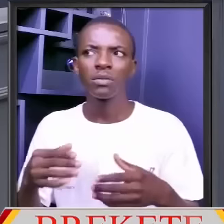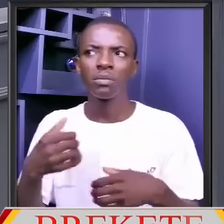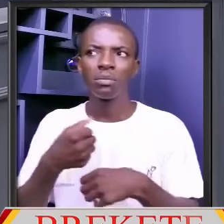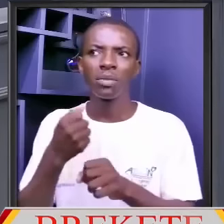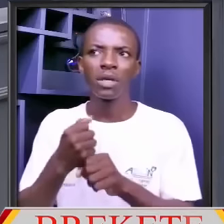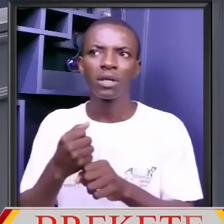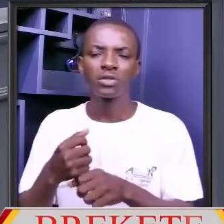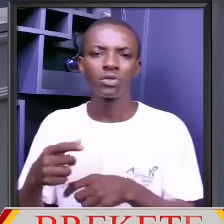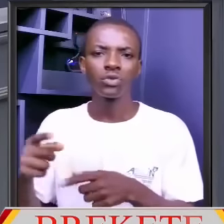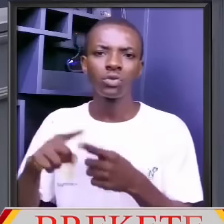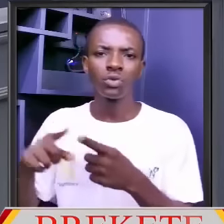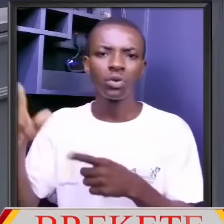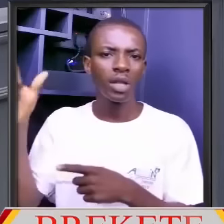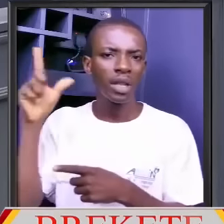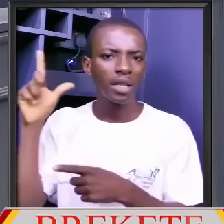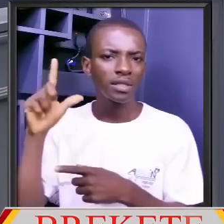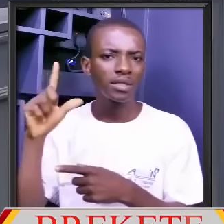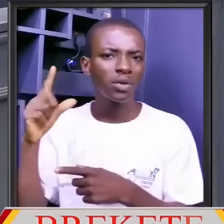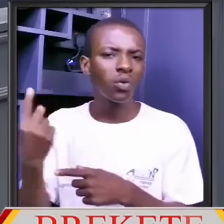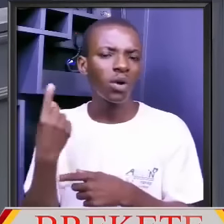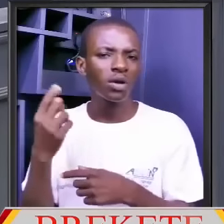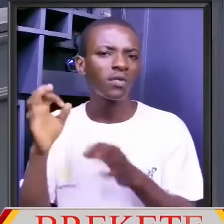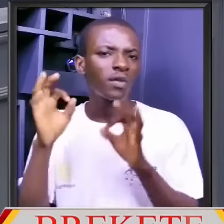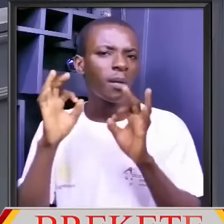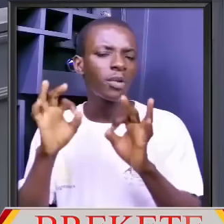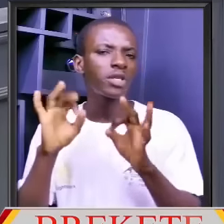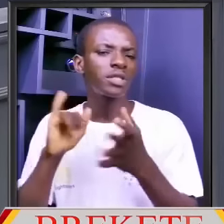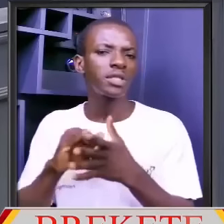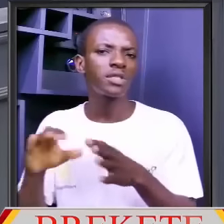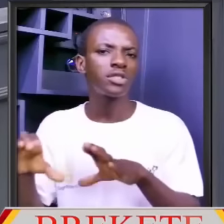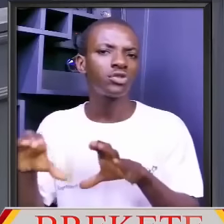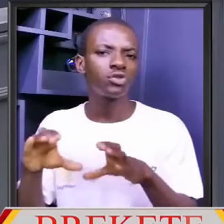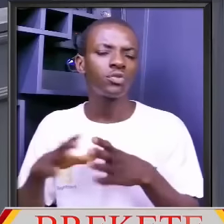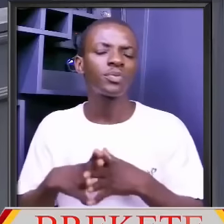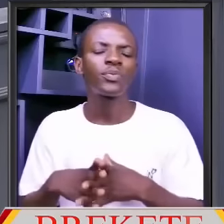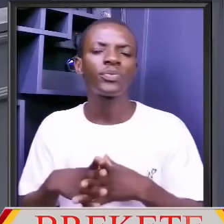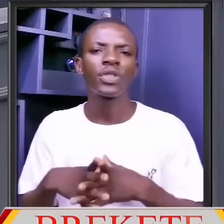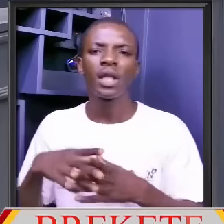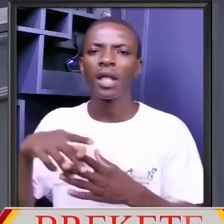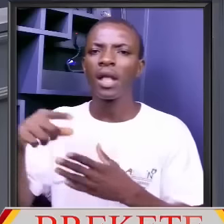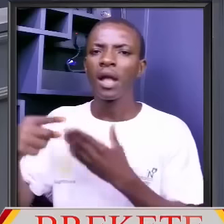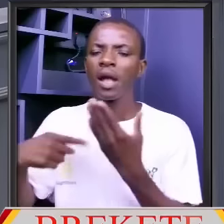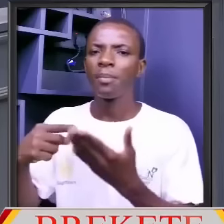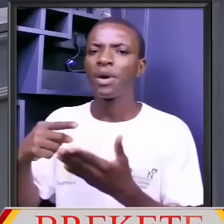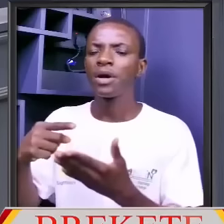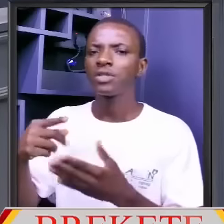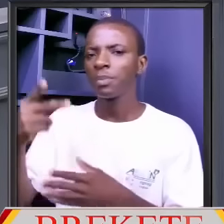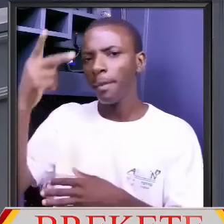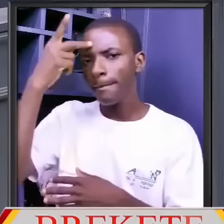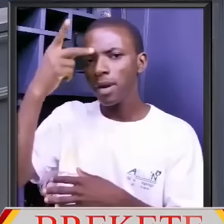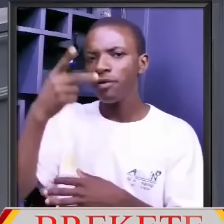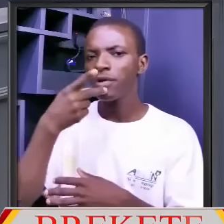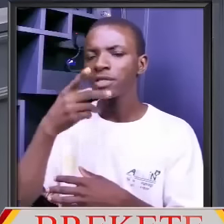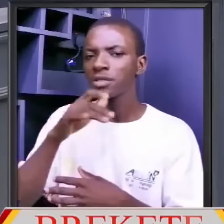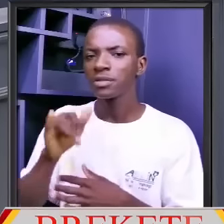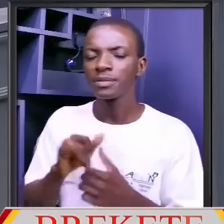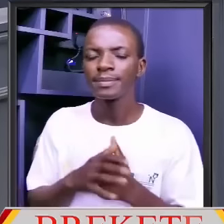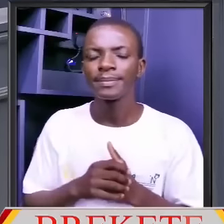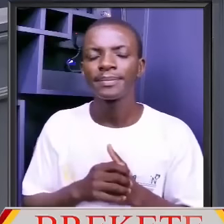Come make she listen to one of the sermons where they do about